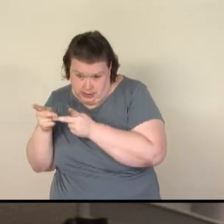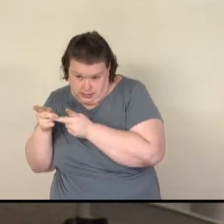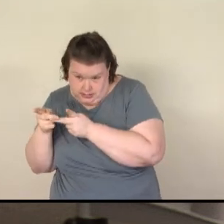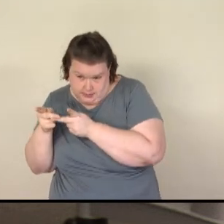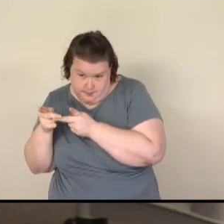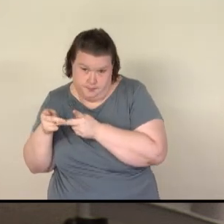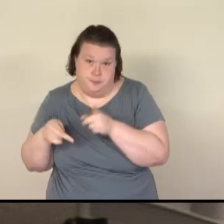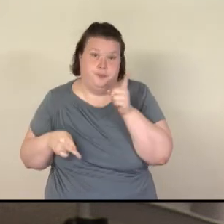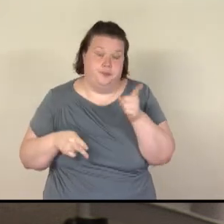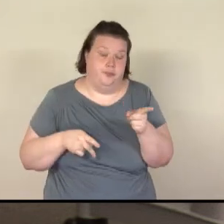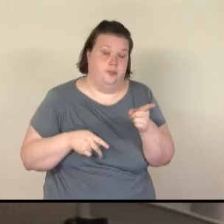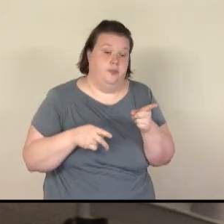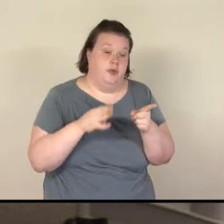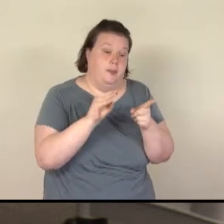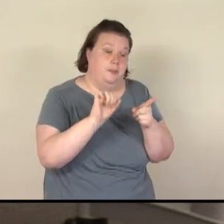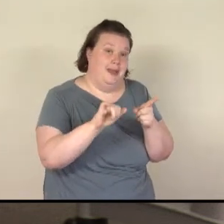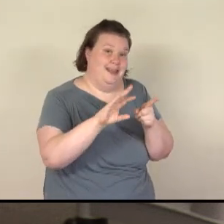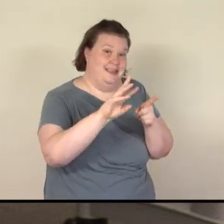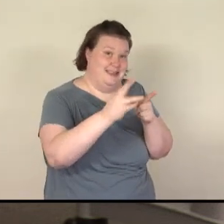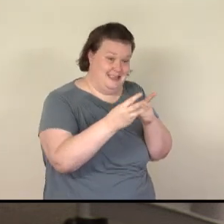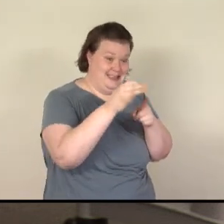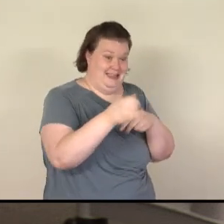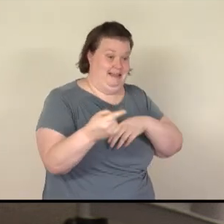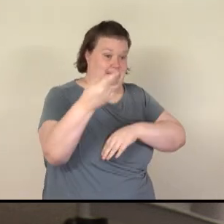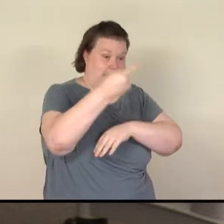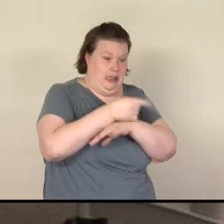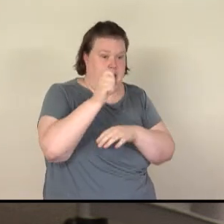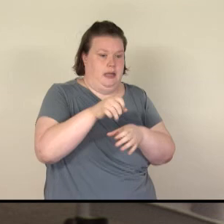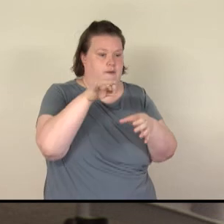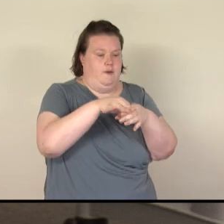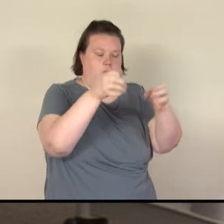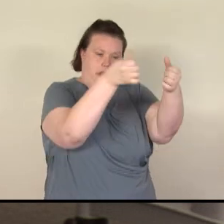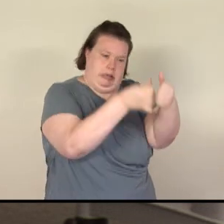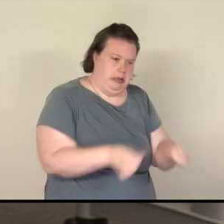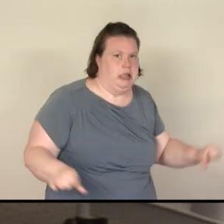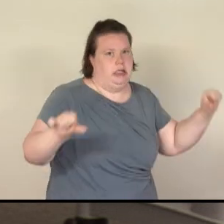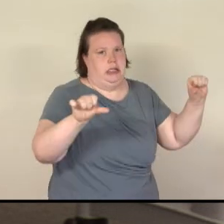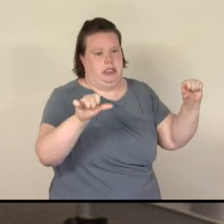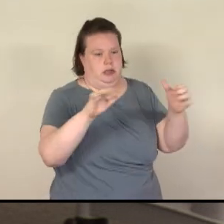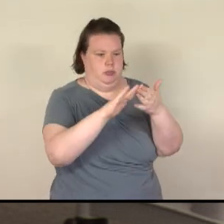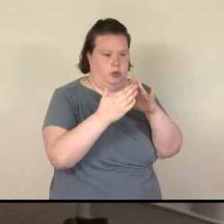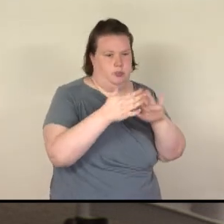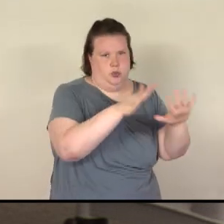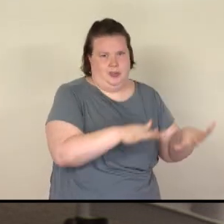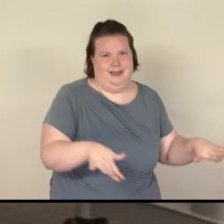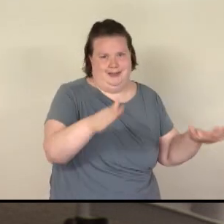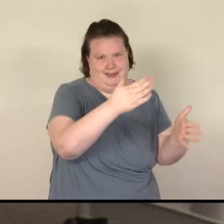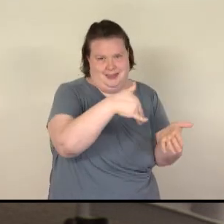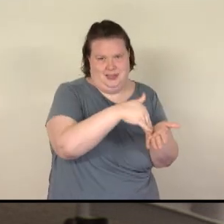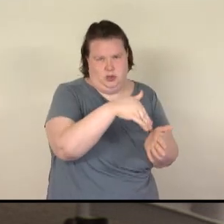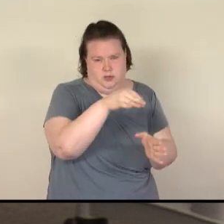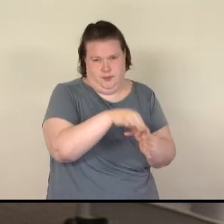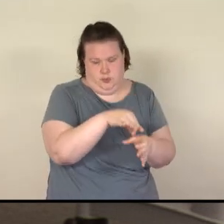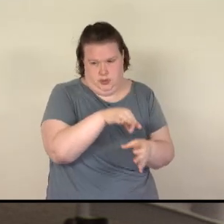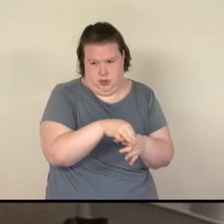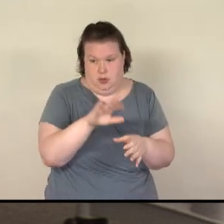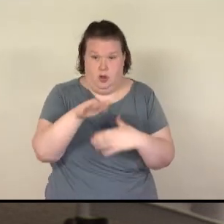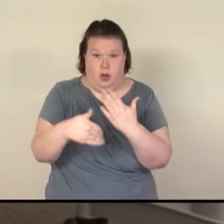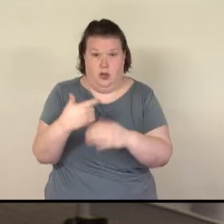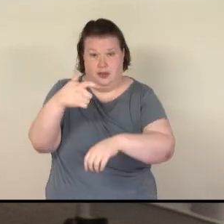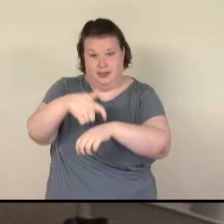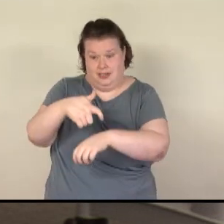may vote at any of the county's vote centers. More information and location details and times are all on our district website at